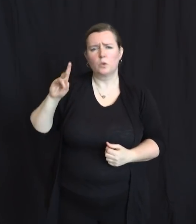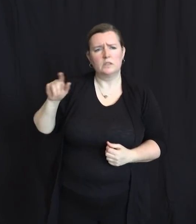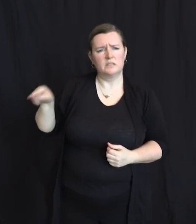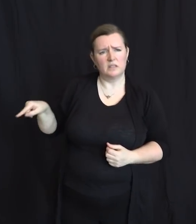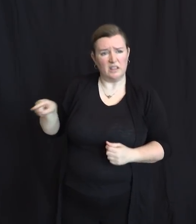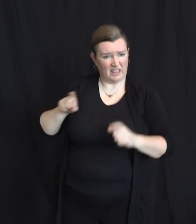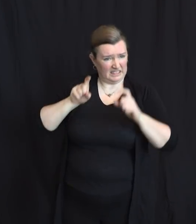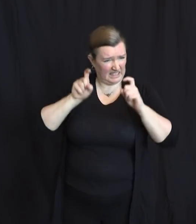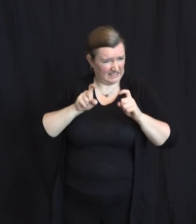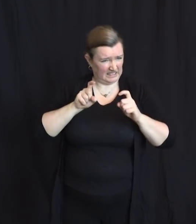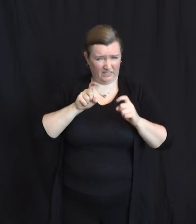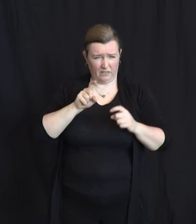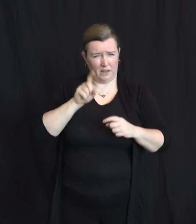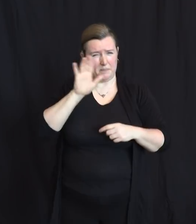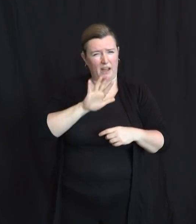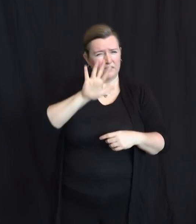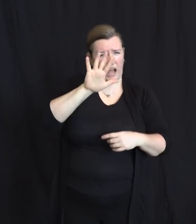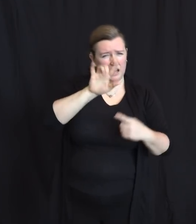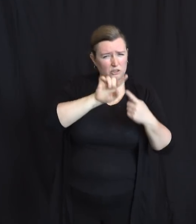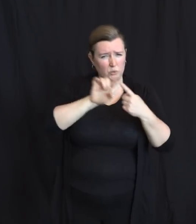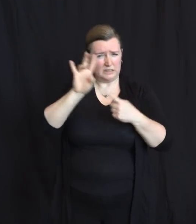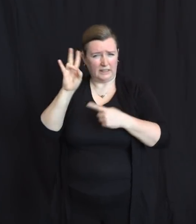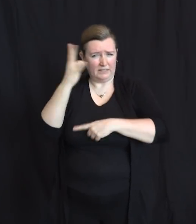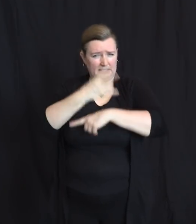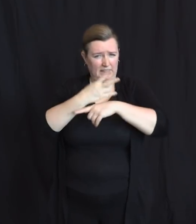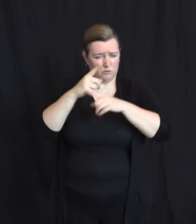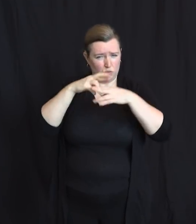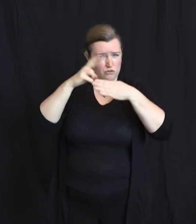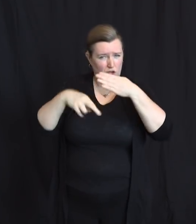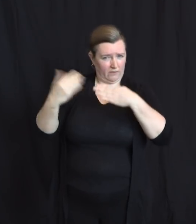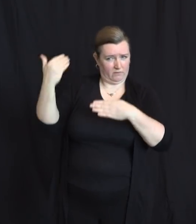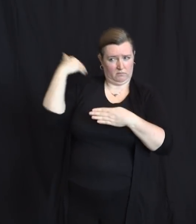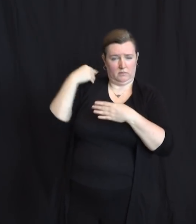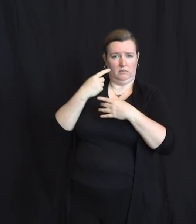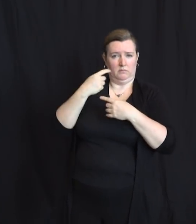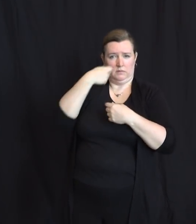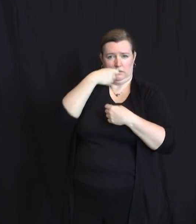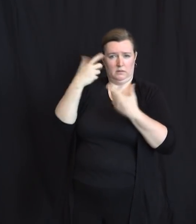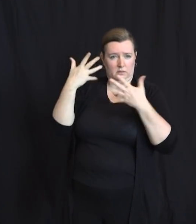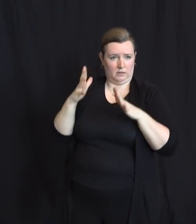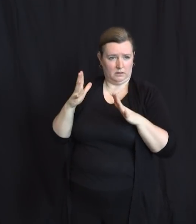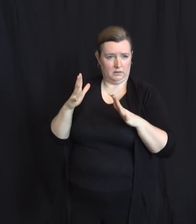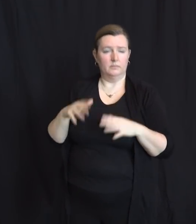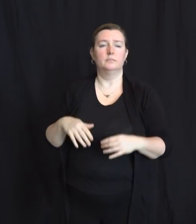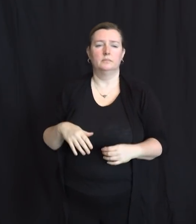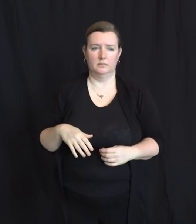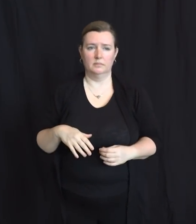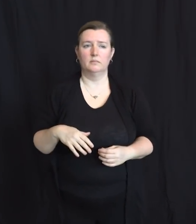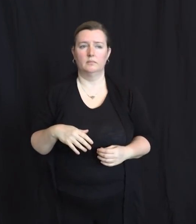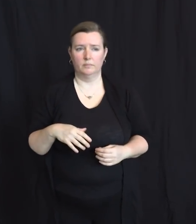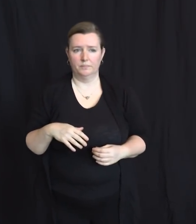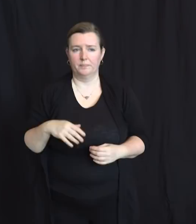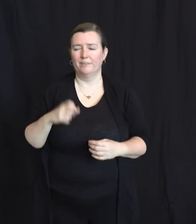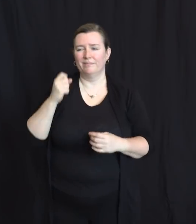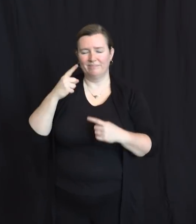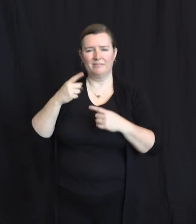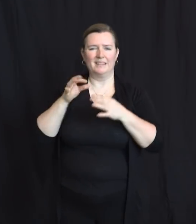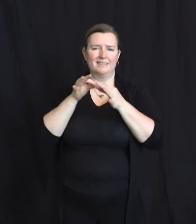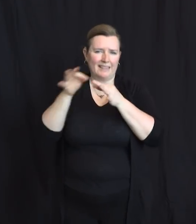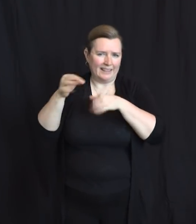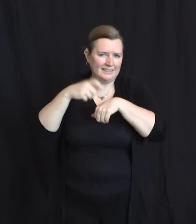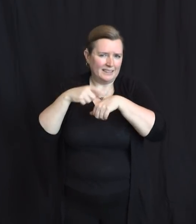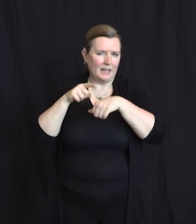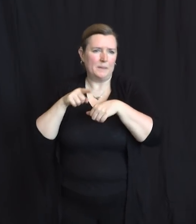to Brian and team, it's a much more rapid return if you're in the Rutgers model, and it's a slower return perhaps in